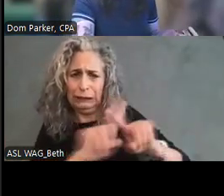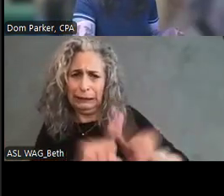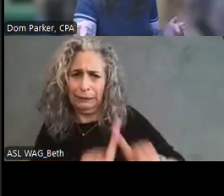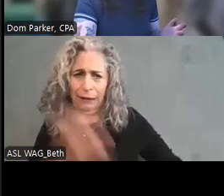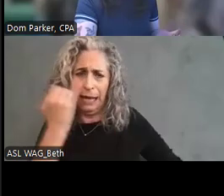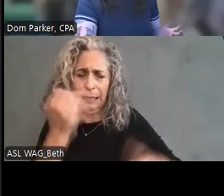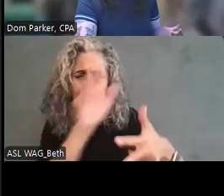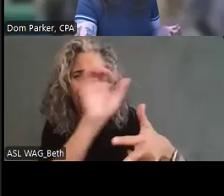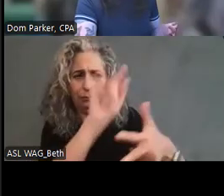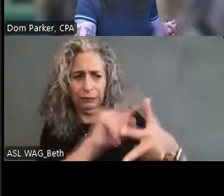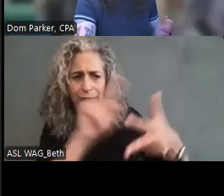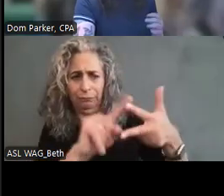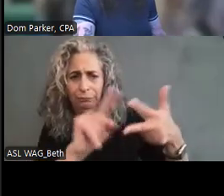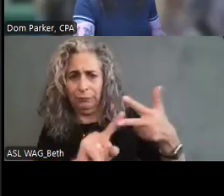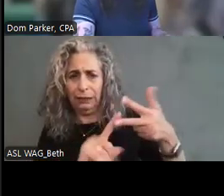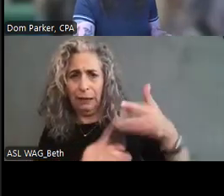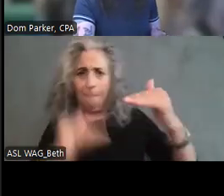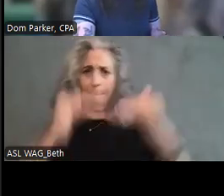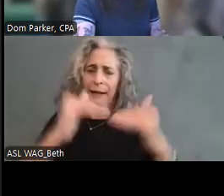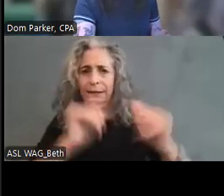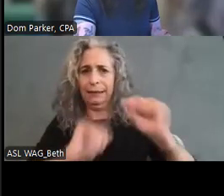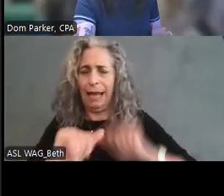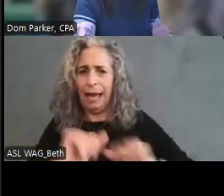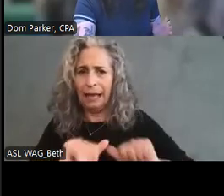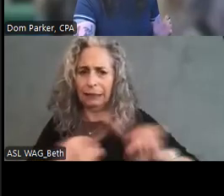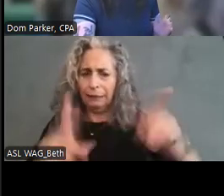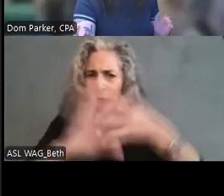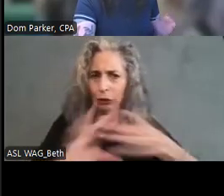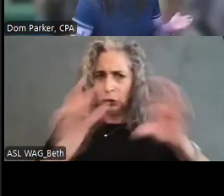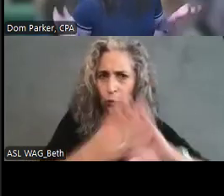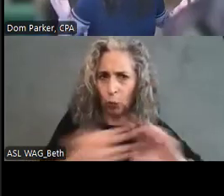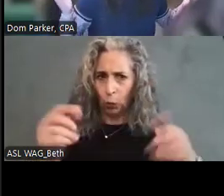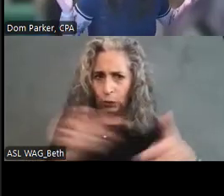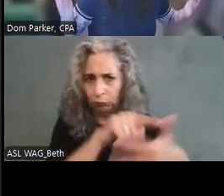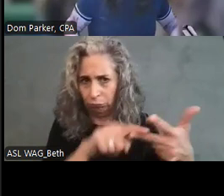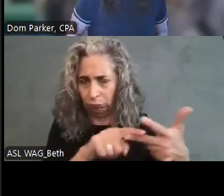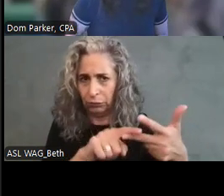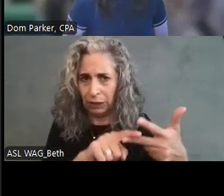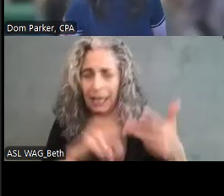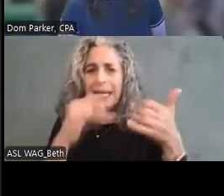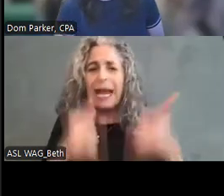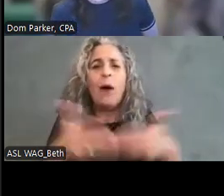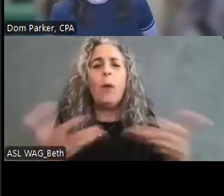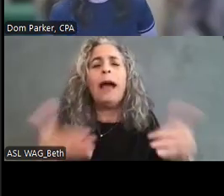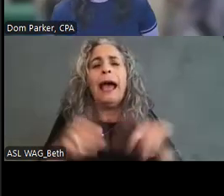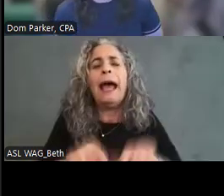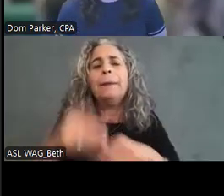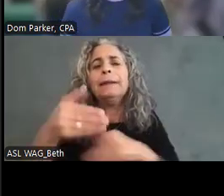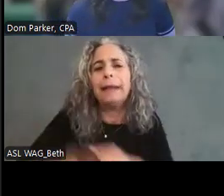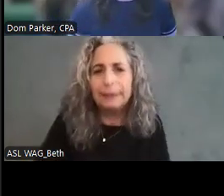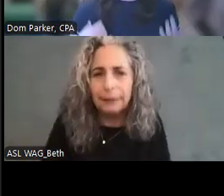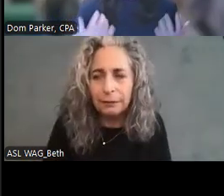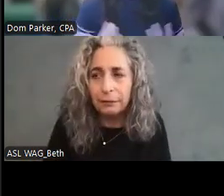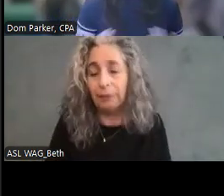very different balancing acts, very different stories. Where do we go from here? You're probably thinking, well, this is great. How do I